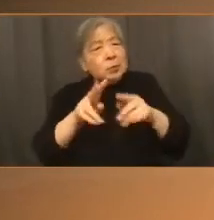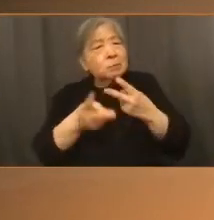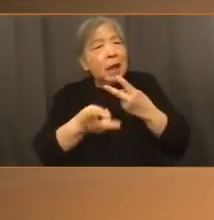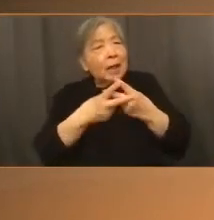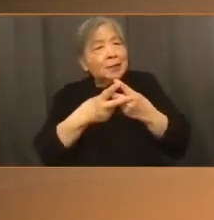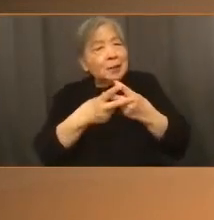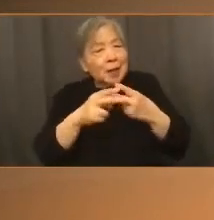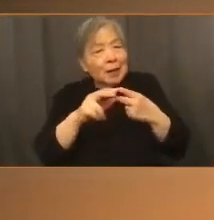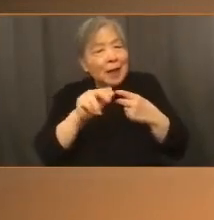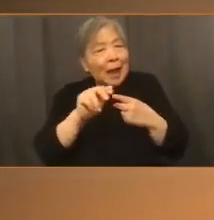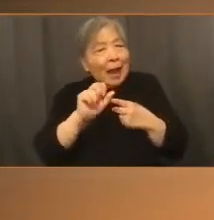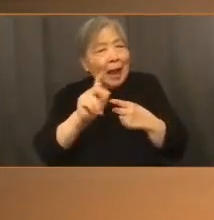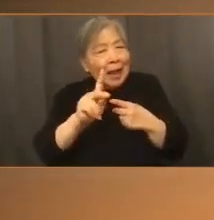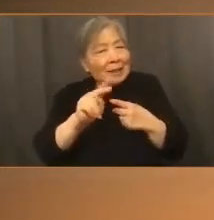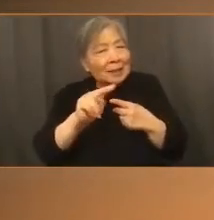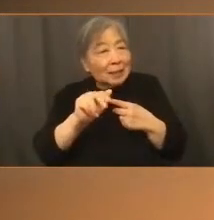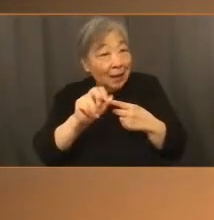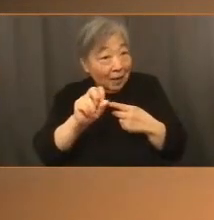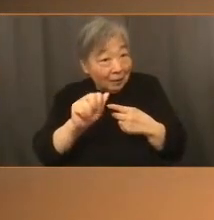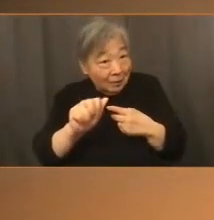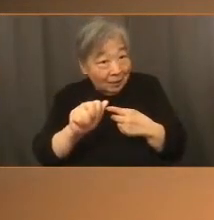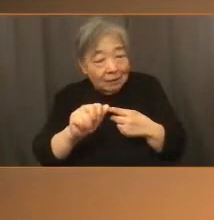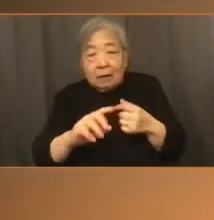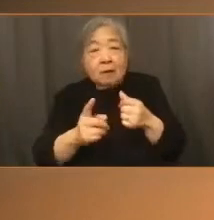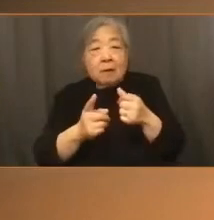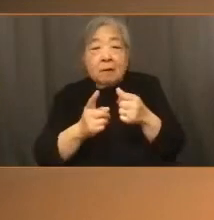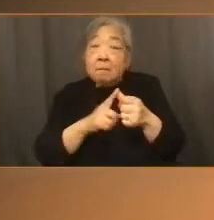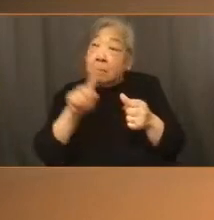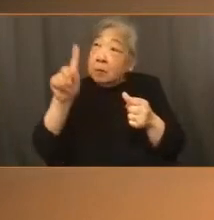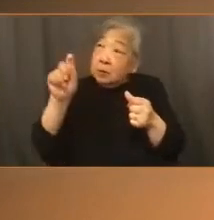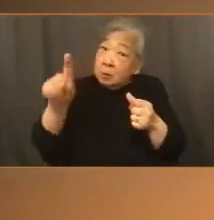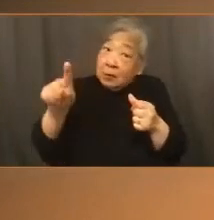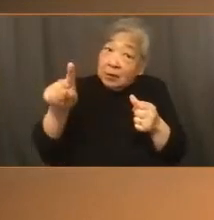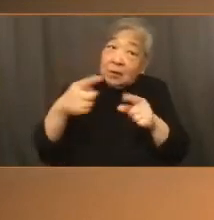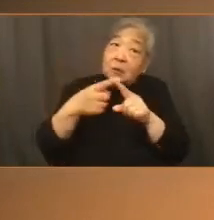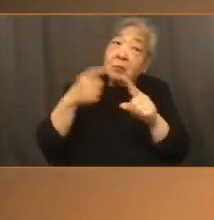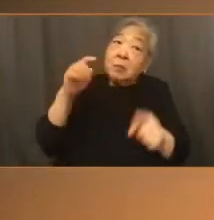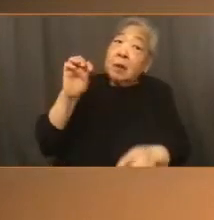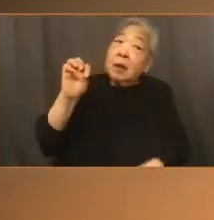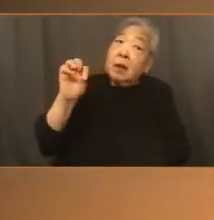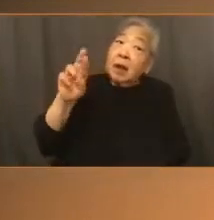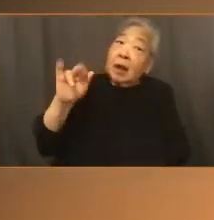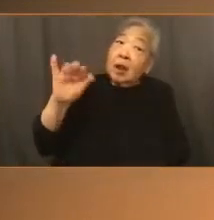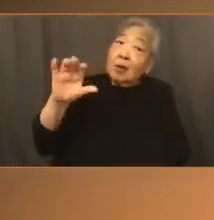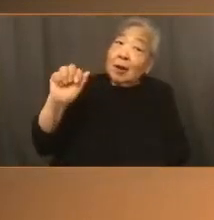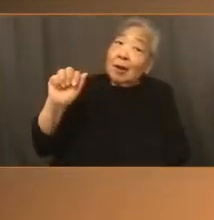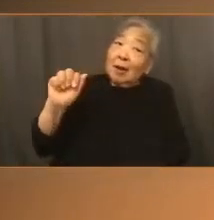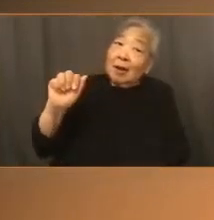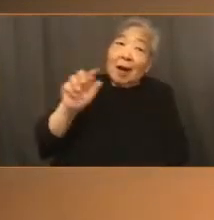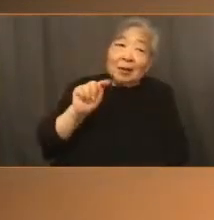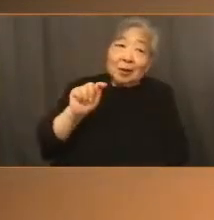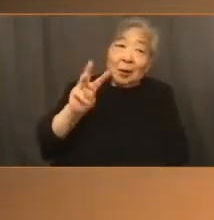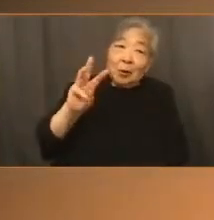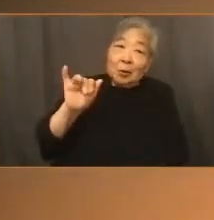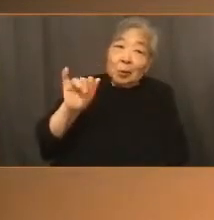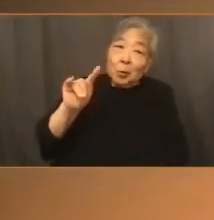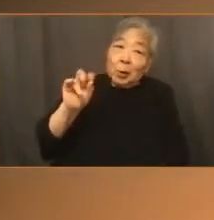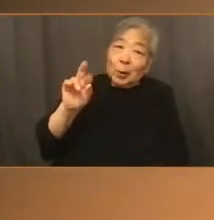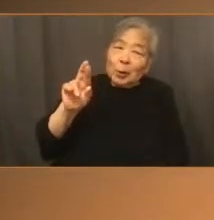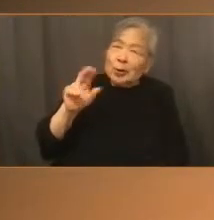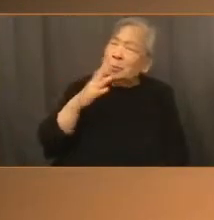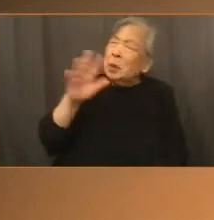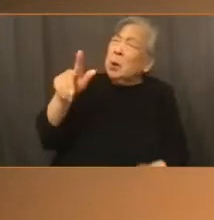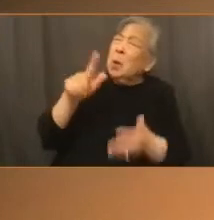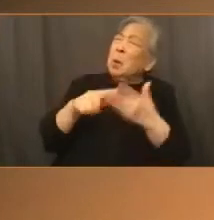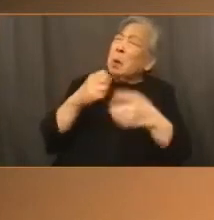you're watching this. So our first question is from Erica Liebel on Twitter asks, what has surprised you the most